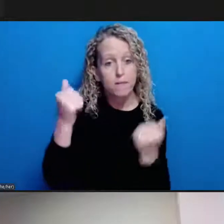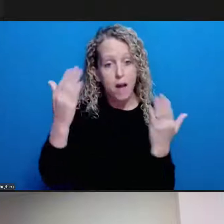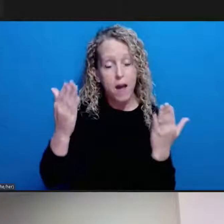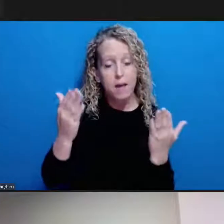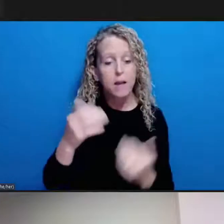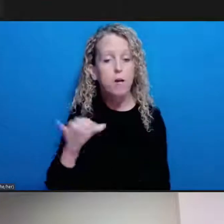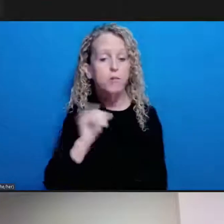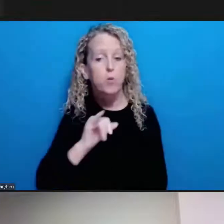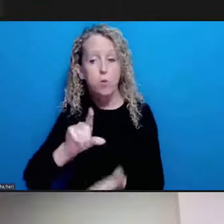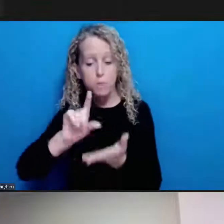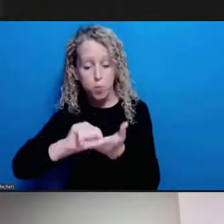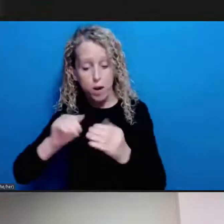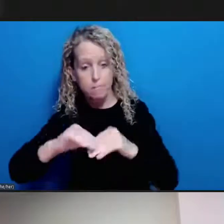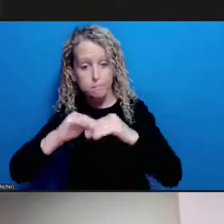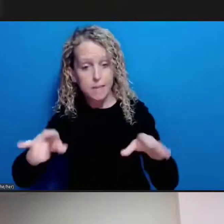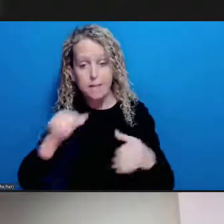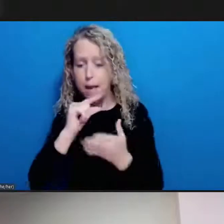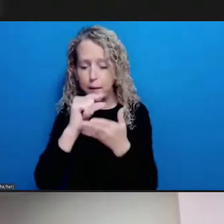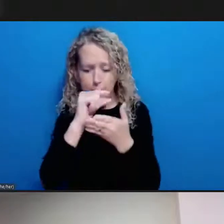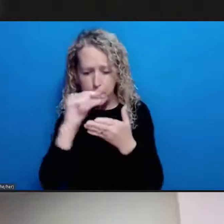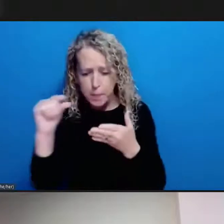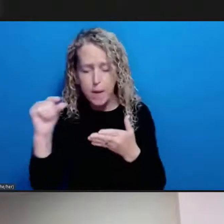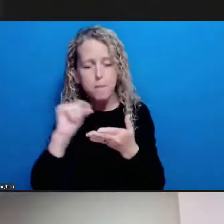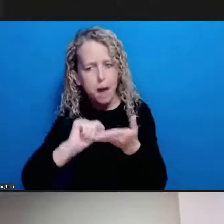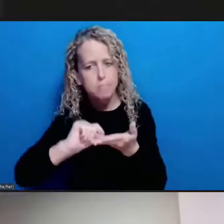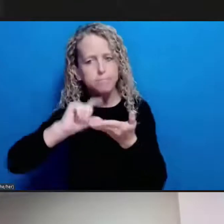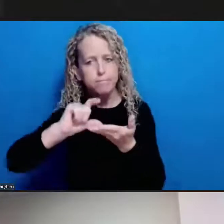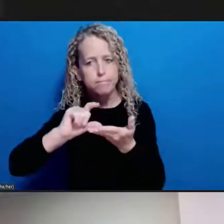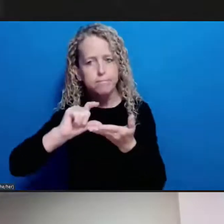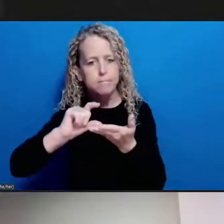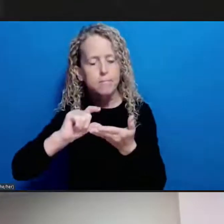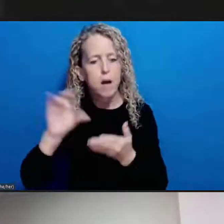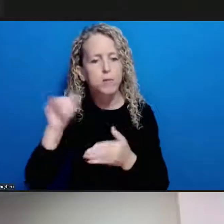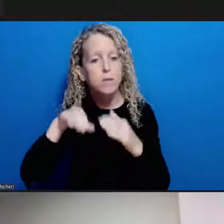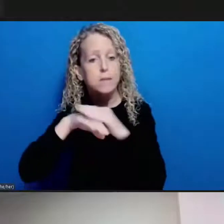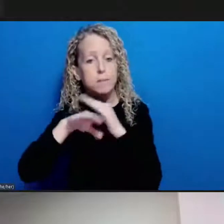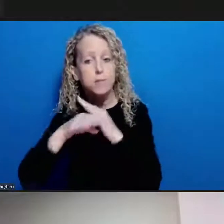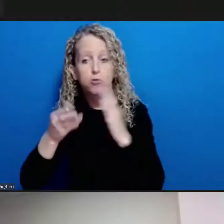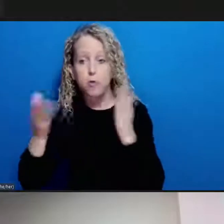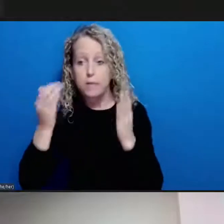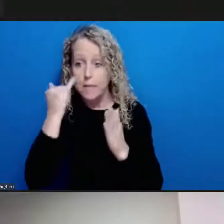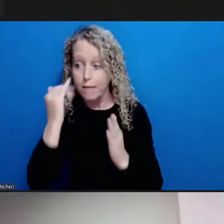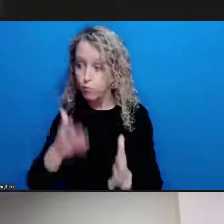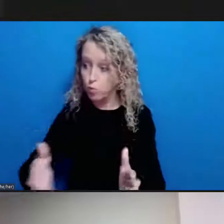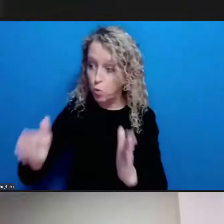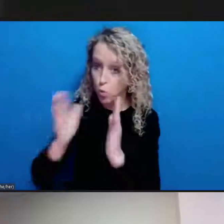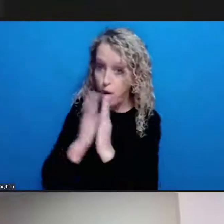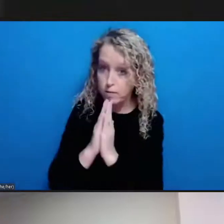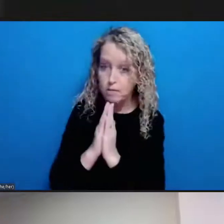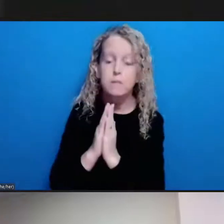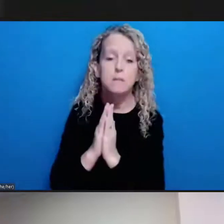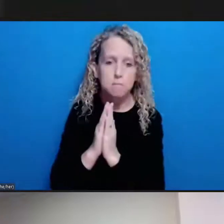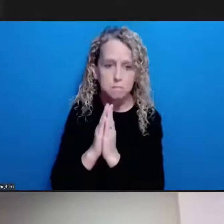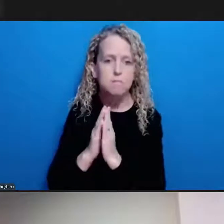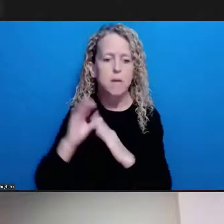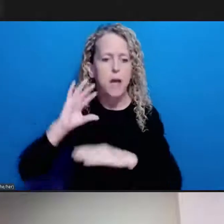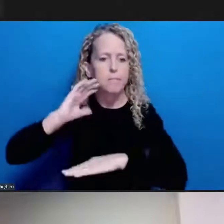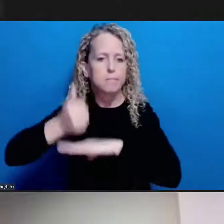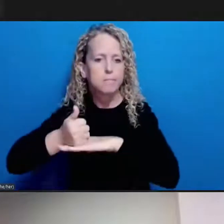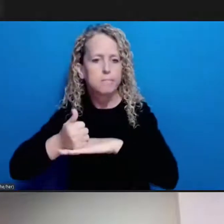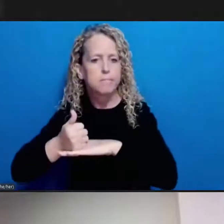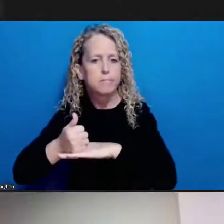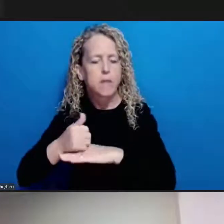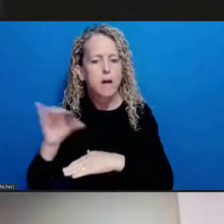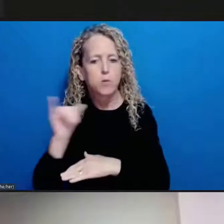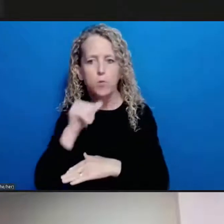in large print, that you are able to provide accessibility services if they're requested. And then that way we're not exhausting the